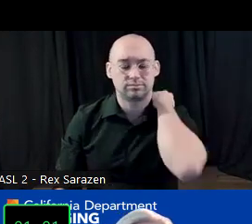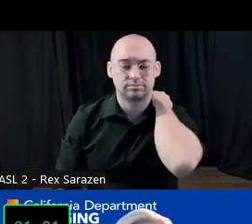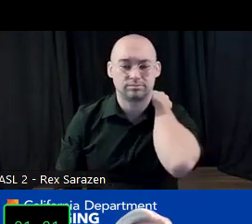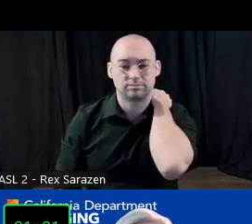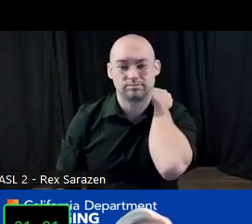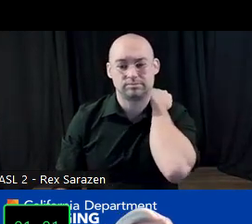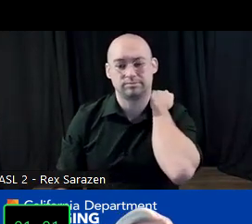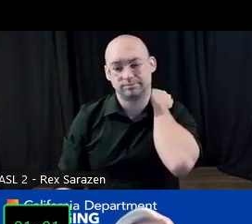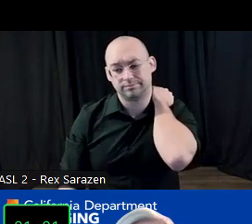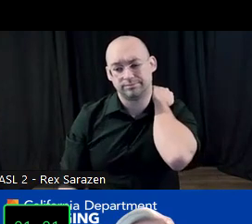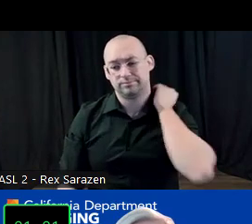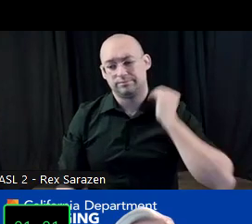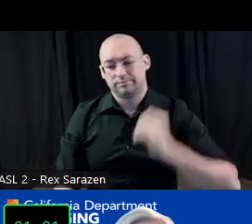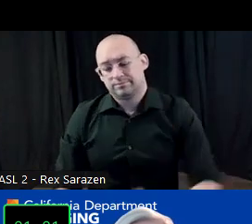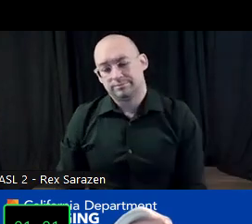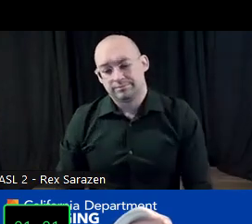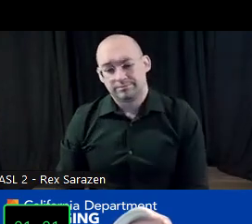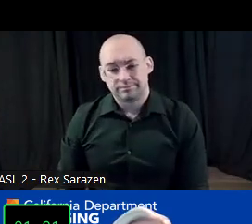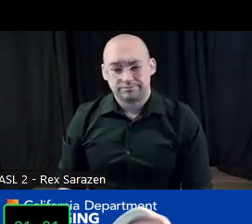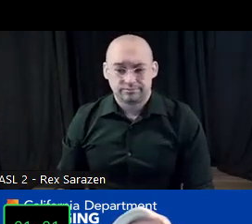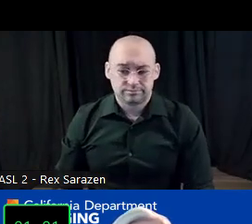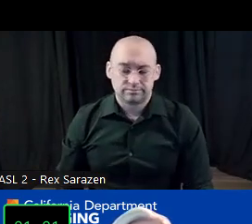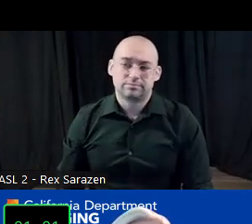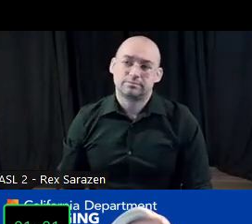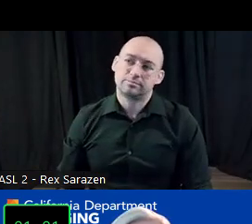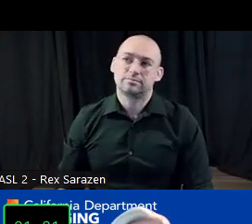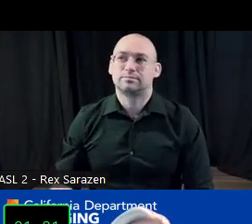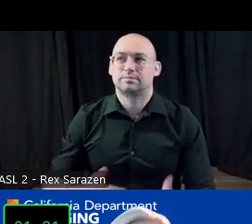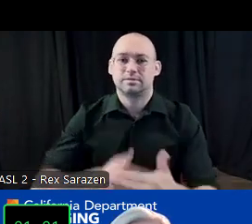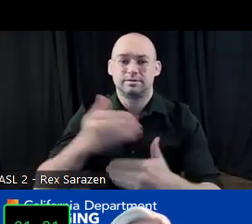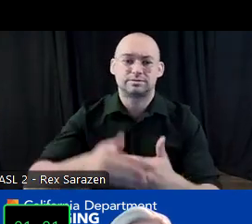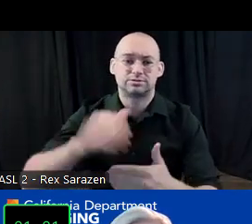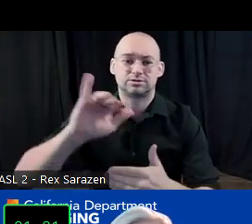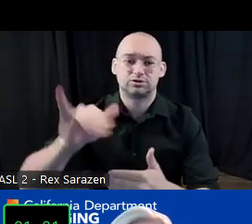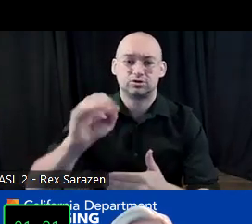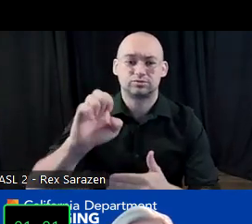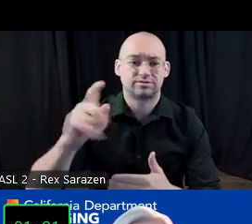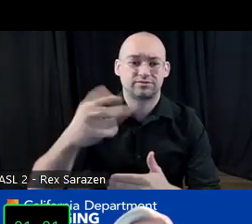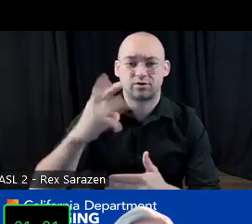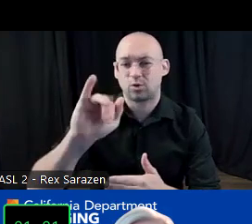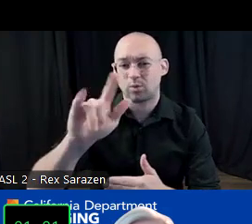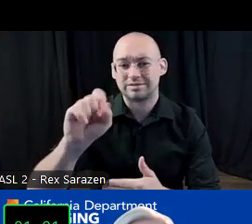Okay. Next up, we have Joseph Wilson. I'm going to unmute your line.